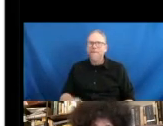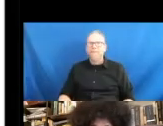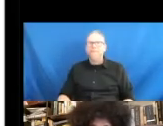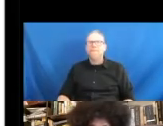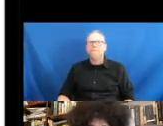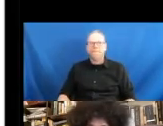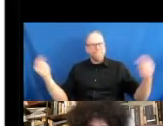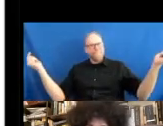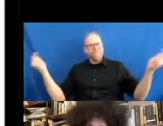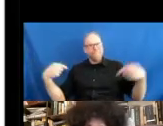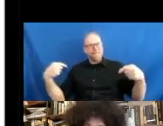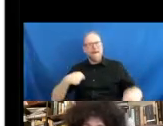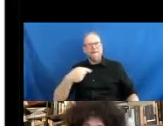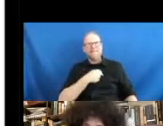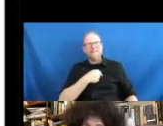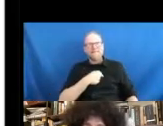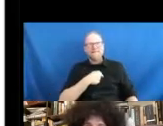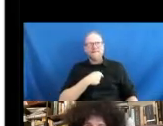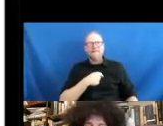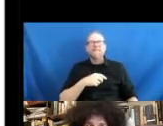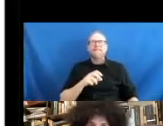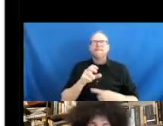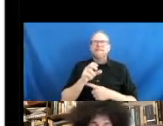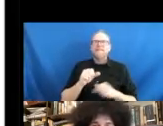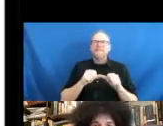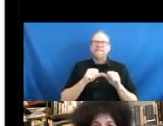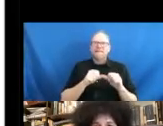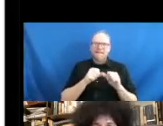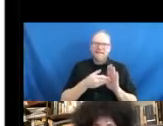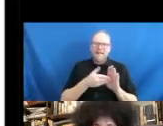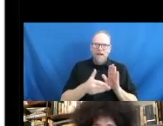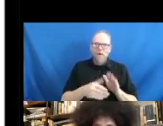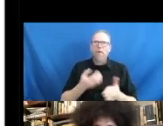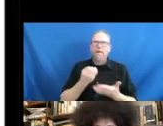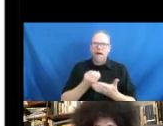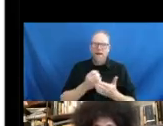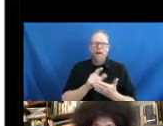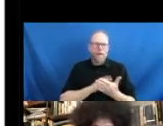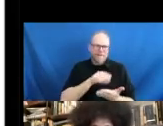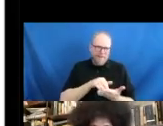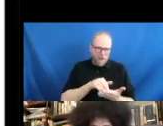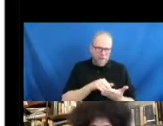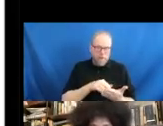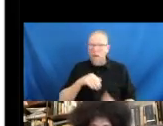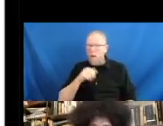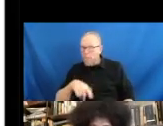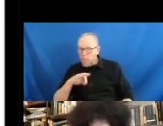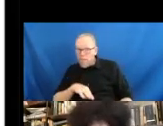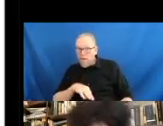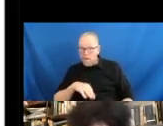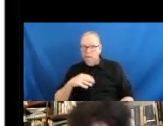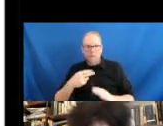us, Sustainable Economies Law Center. So really, if it's a nonprofit and a cooperative had